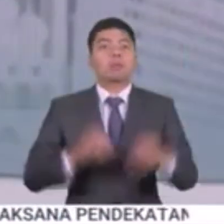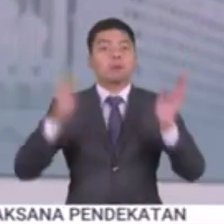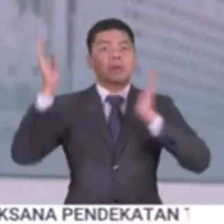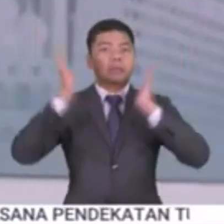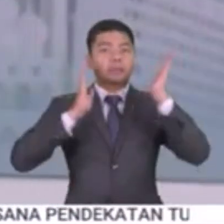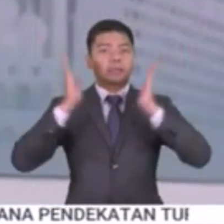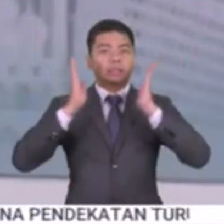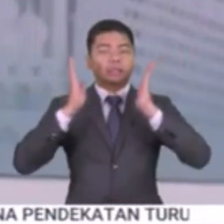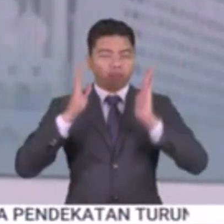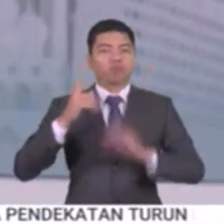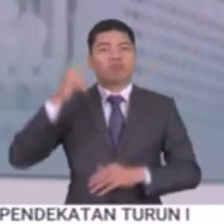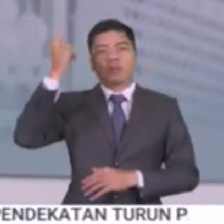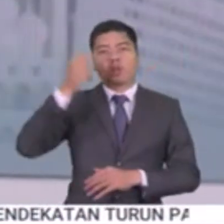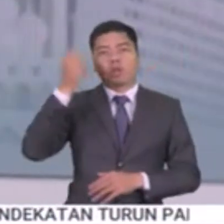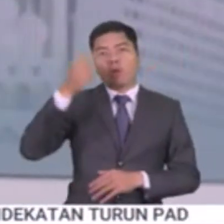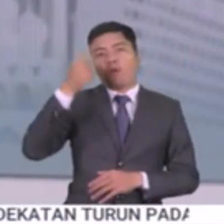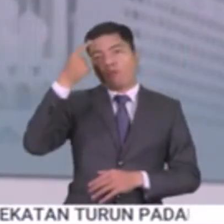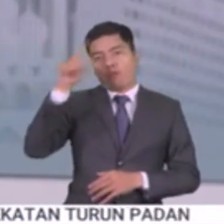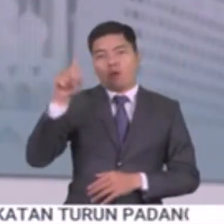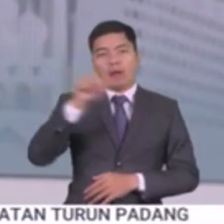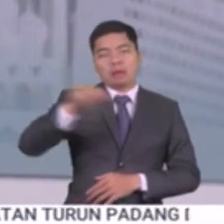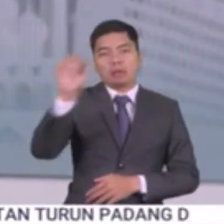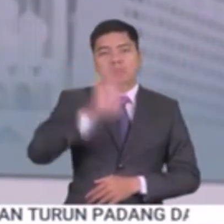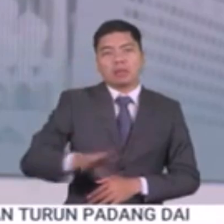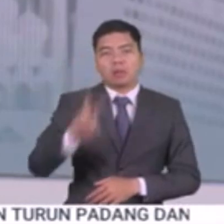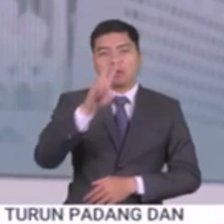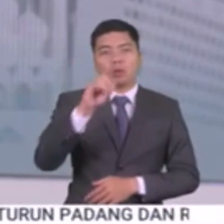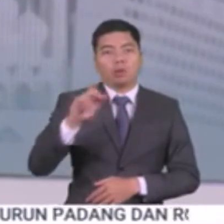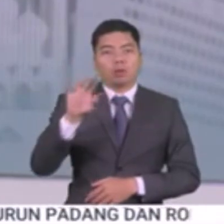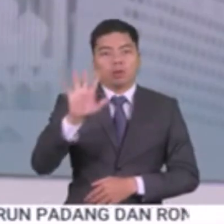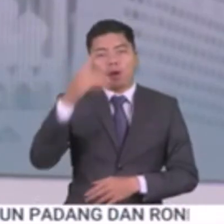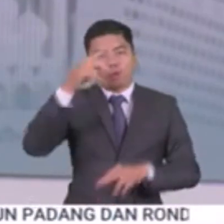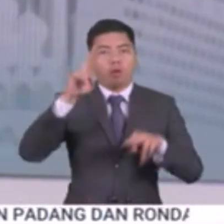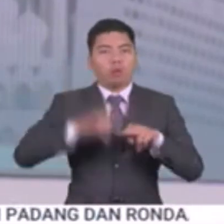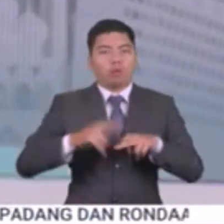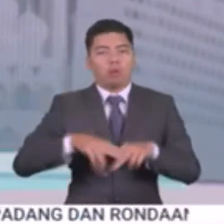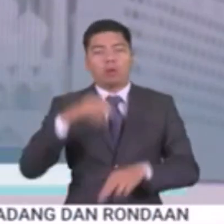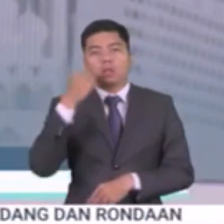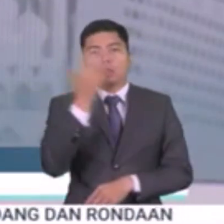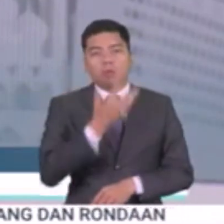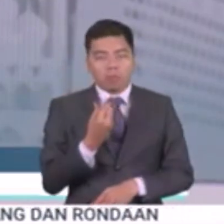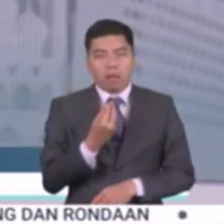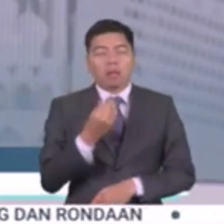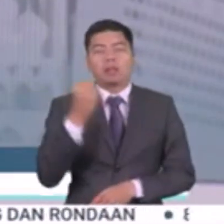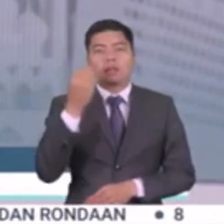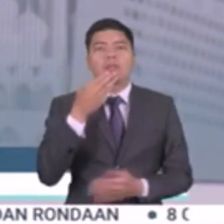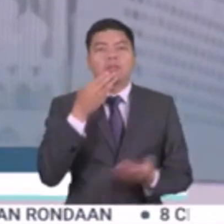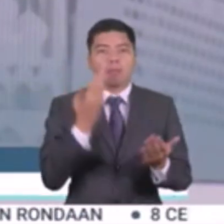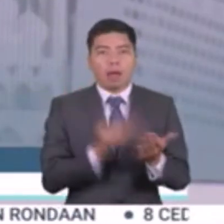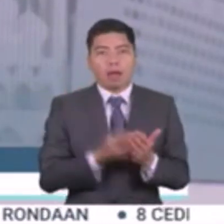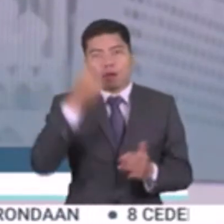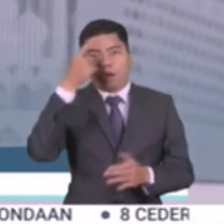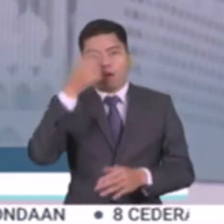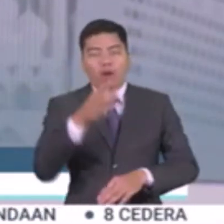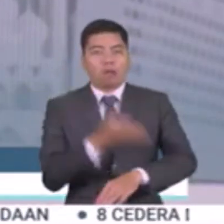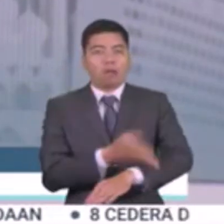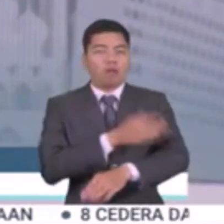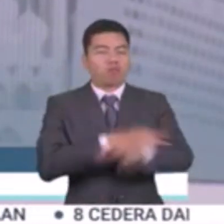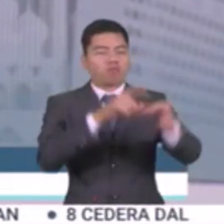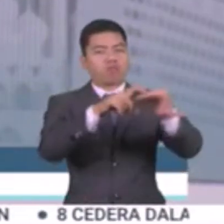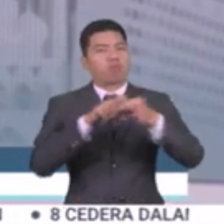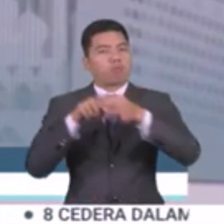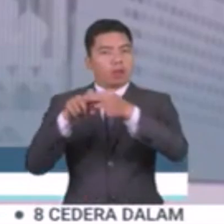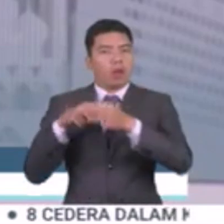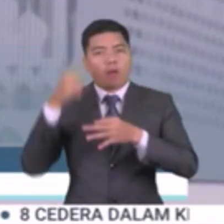Malaysia selaku pengemudi ASEAN 2025 berada pada kedudukan terbaik untuk meningkatkan daya tarikan rantau ini